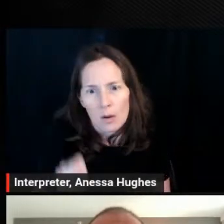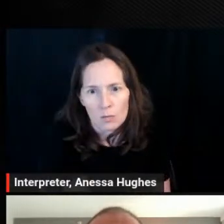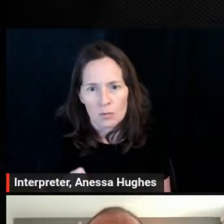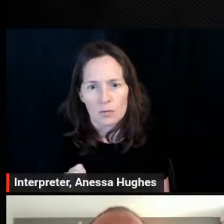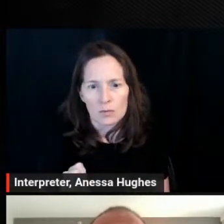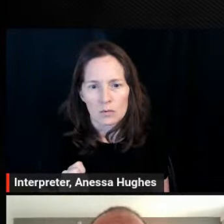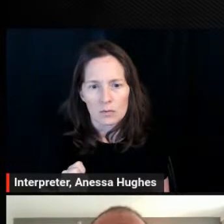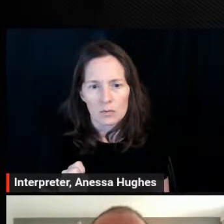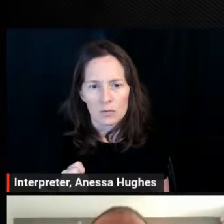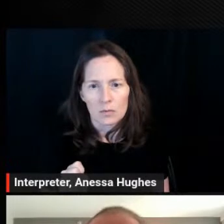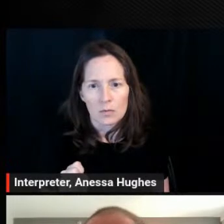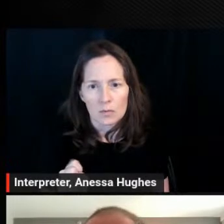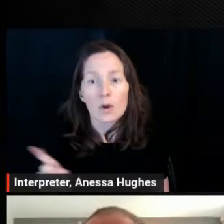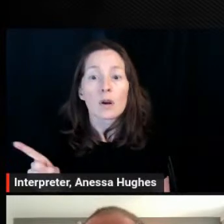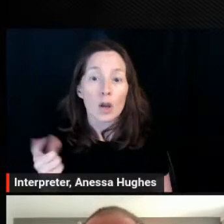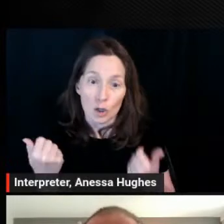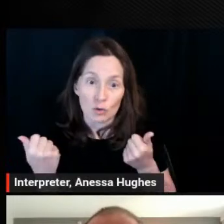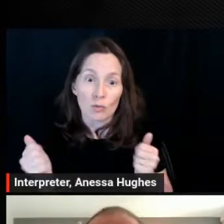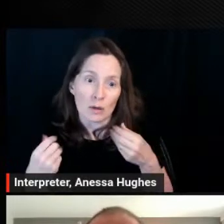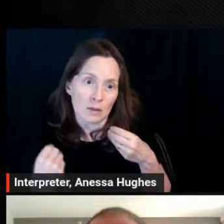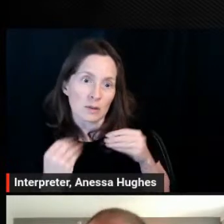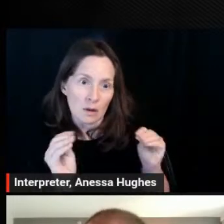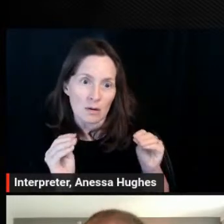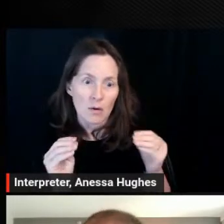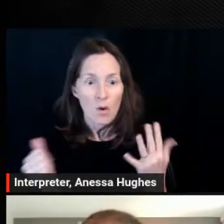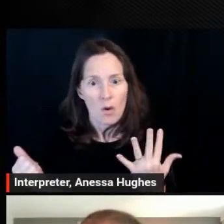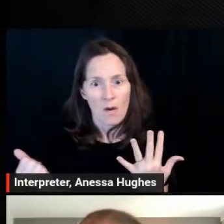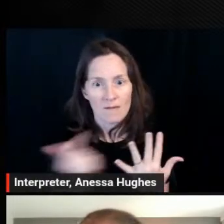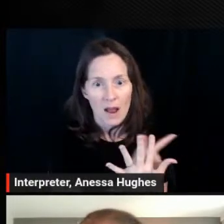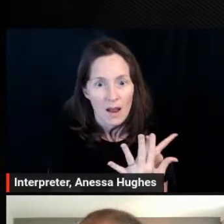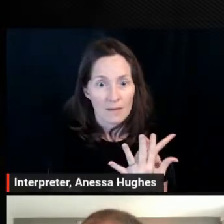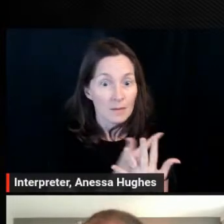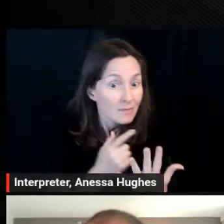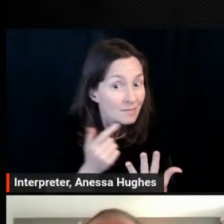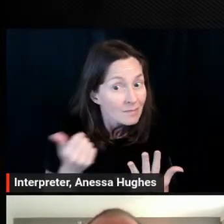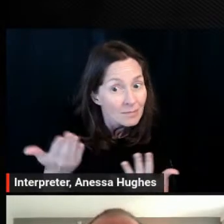sell all 5 free children as slaves.